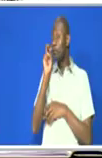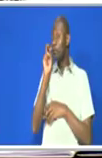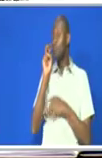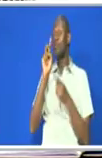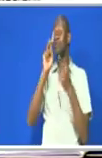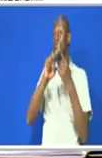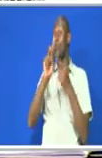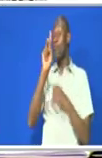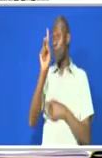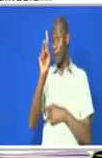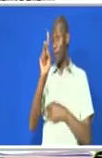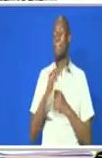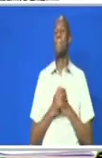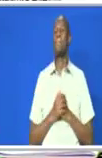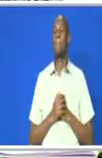1.